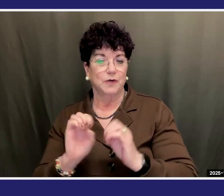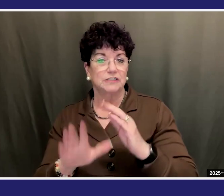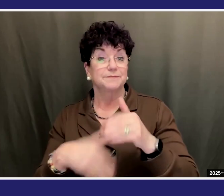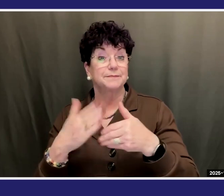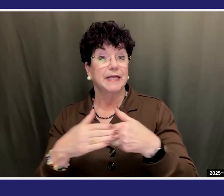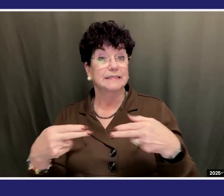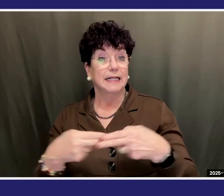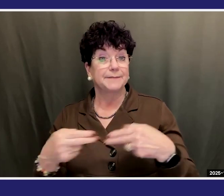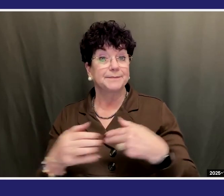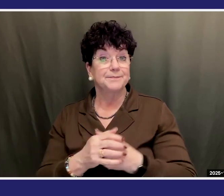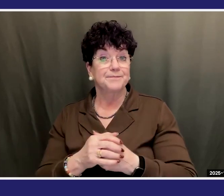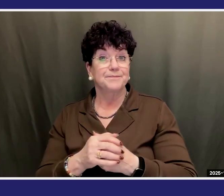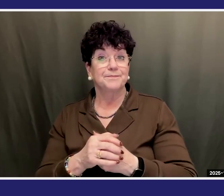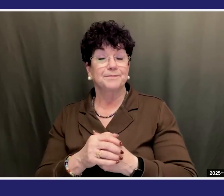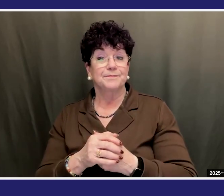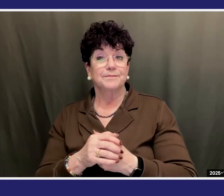please.